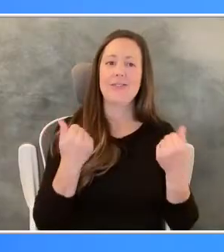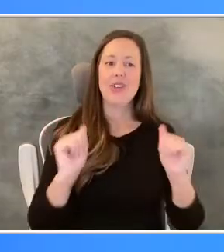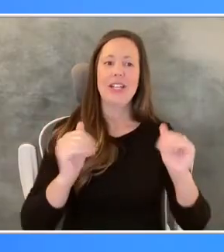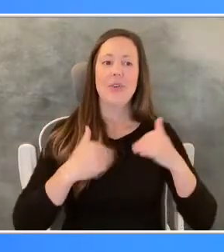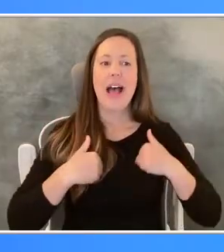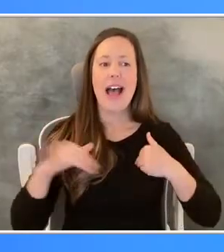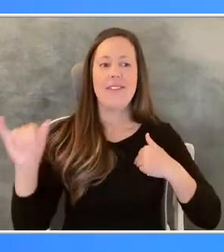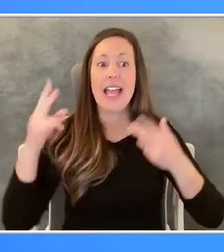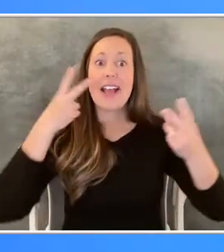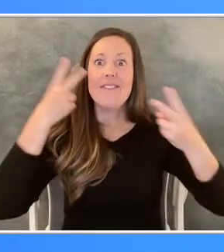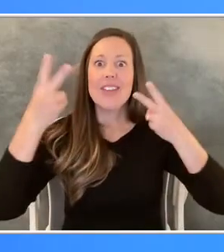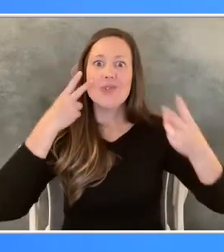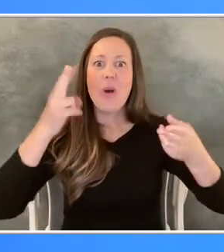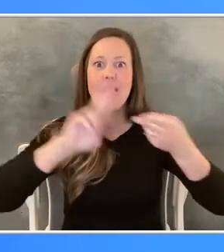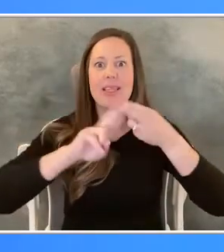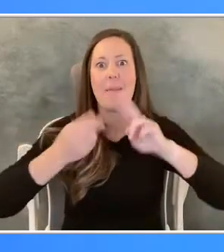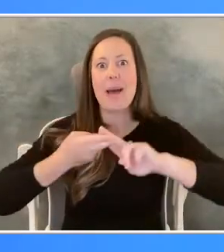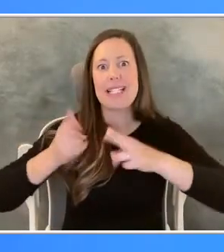puzzle for